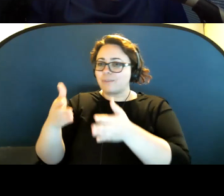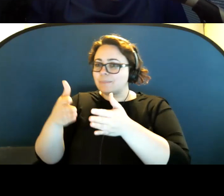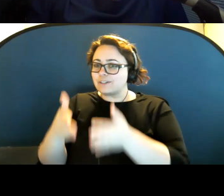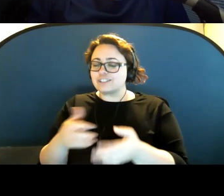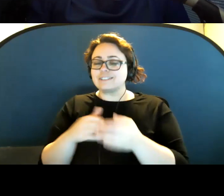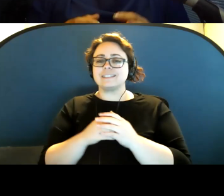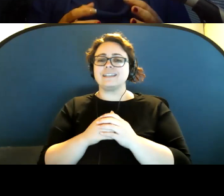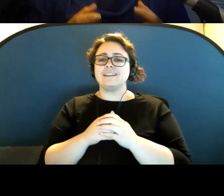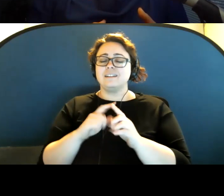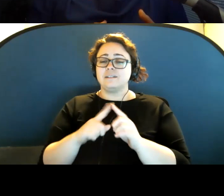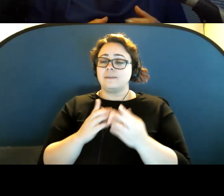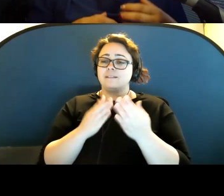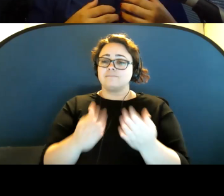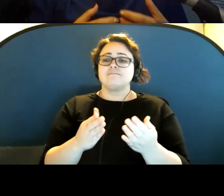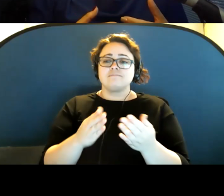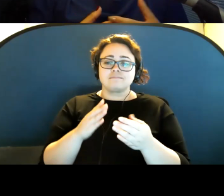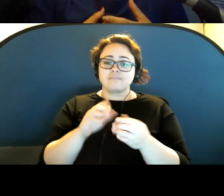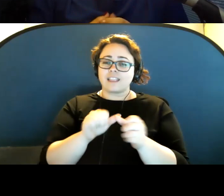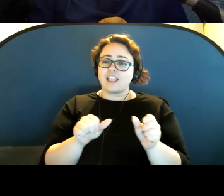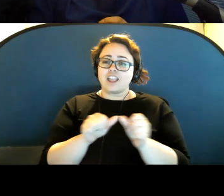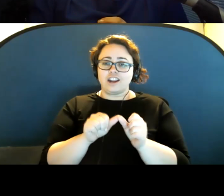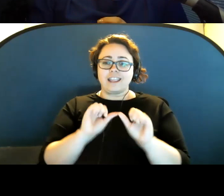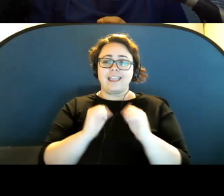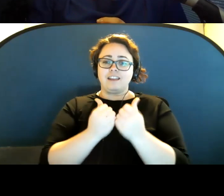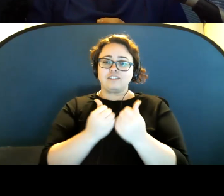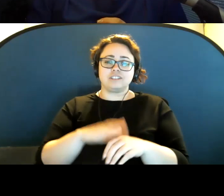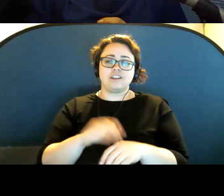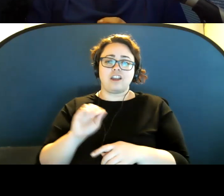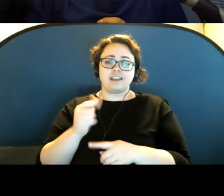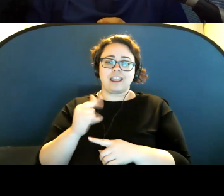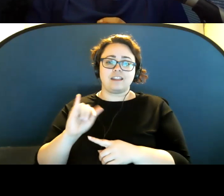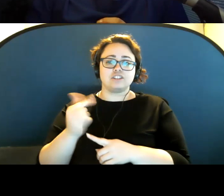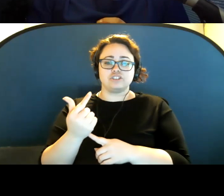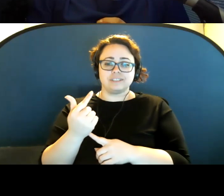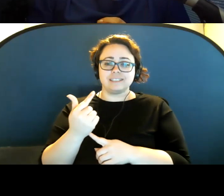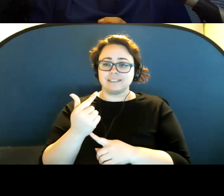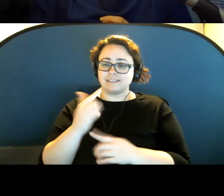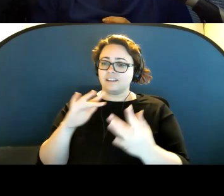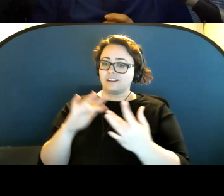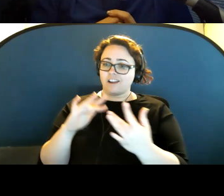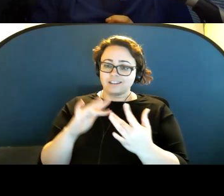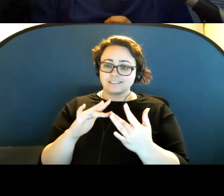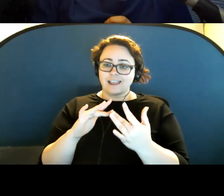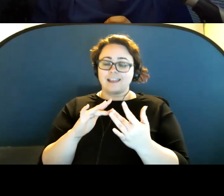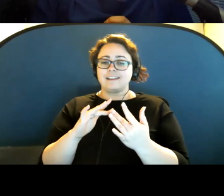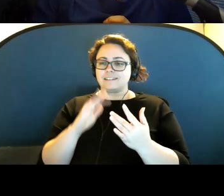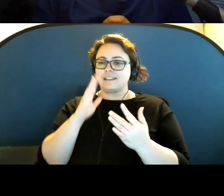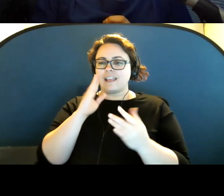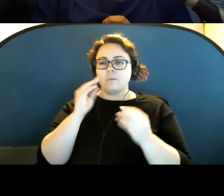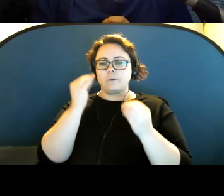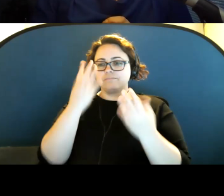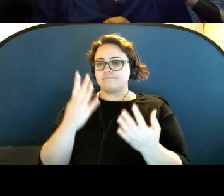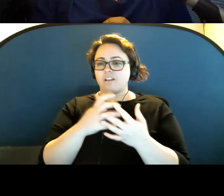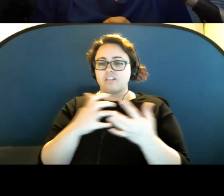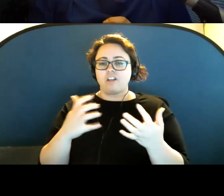into the community. They'll listen to you and help you understand what you need and provide you with information. And I also would like to say the